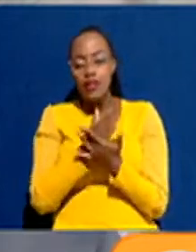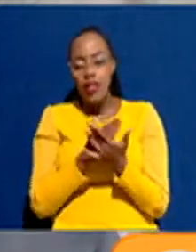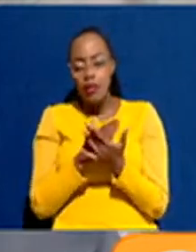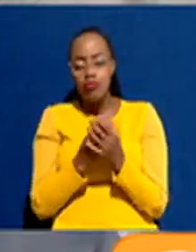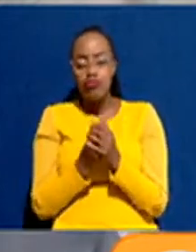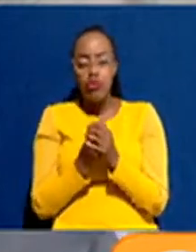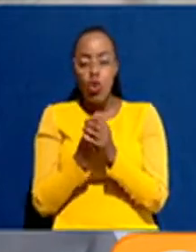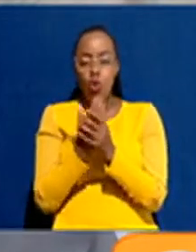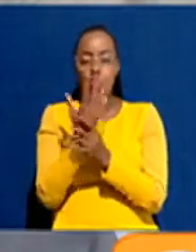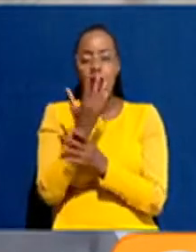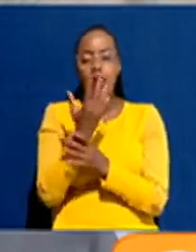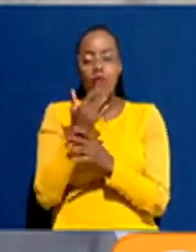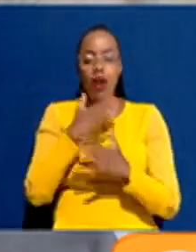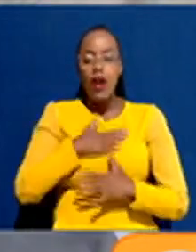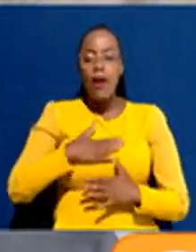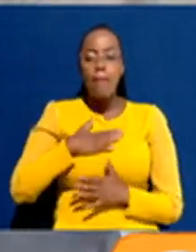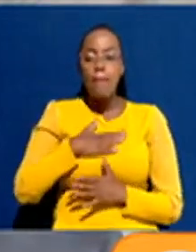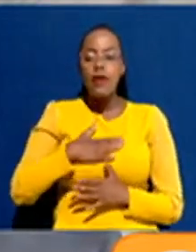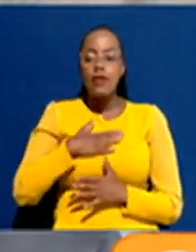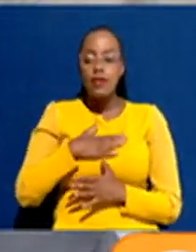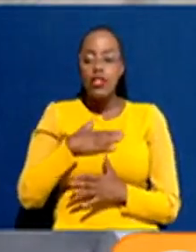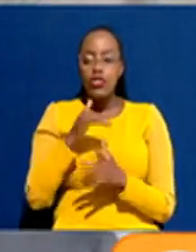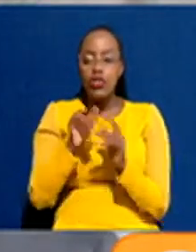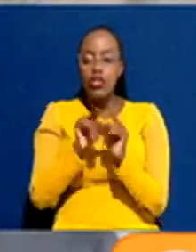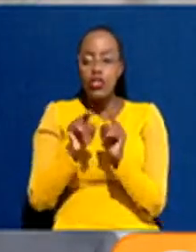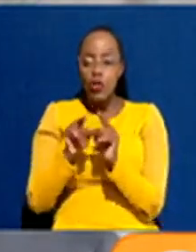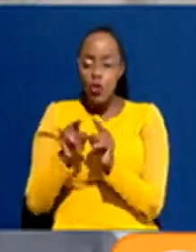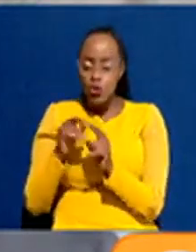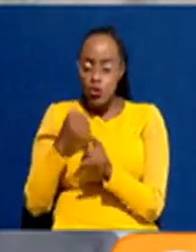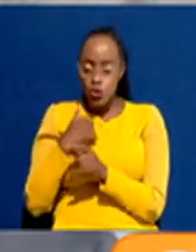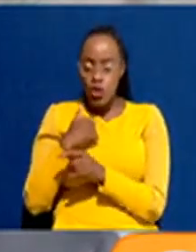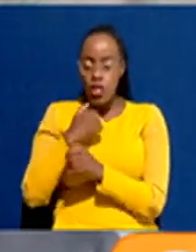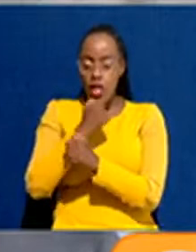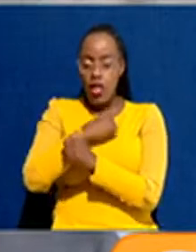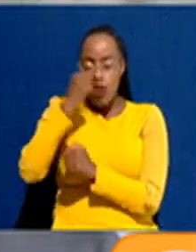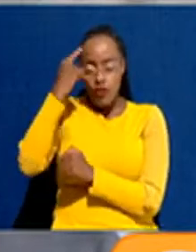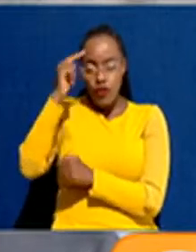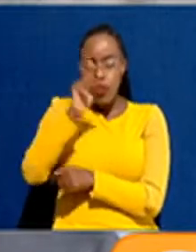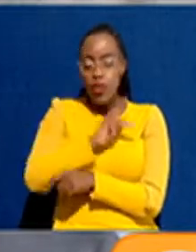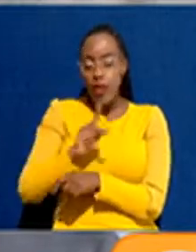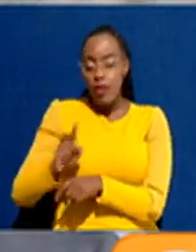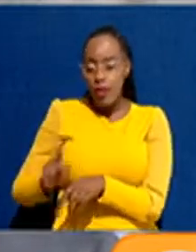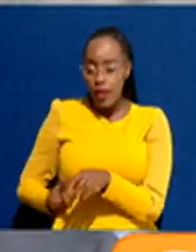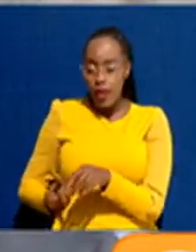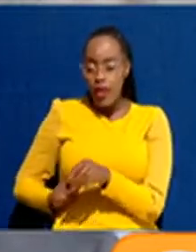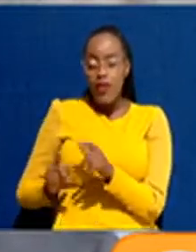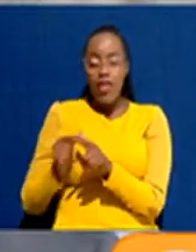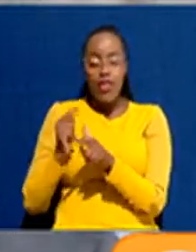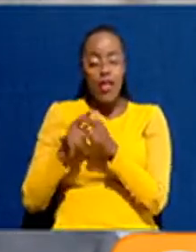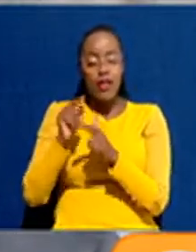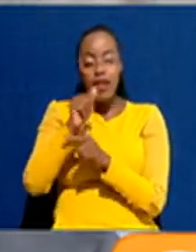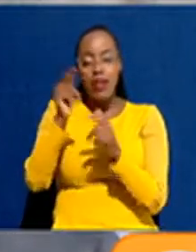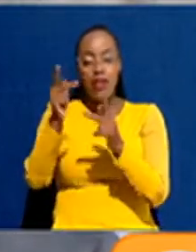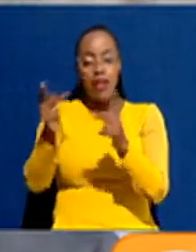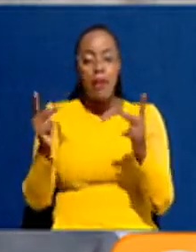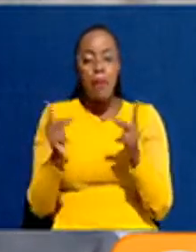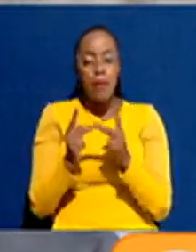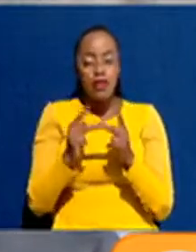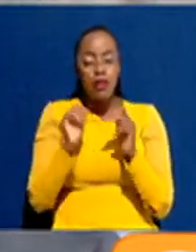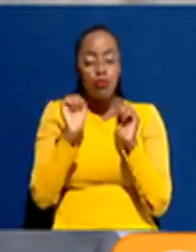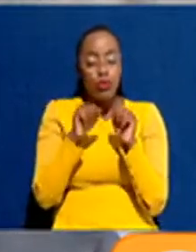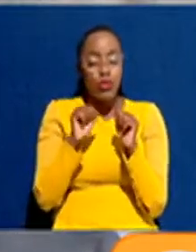glowing appreciations and love for the monarch and the monarchy in other places, it